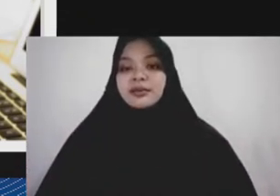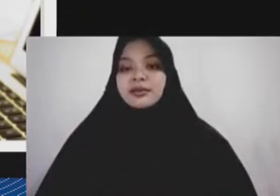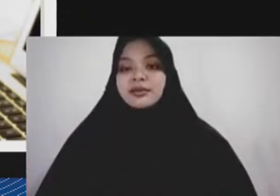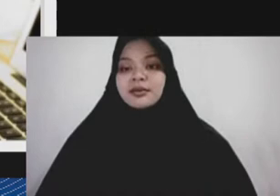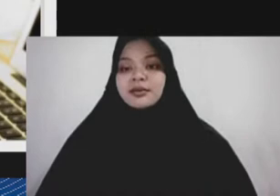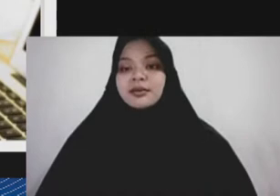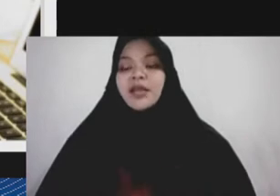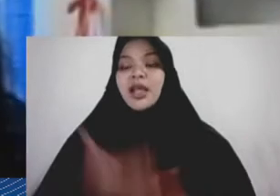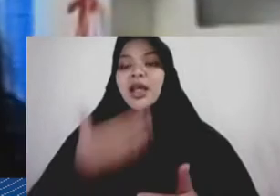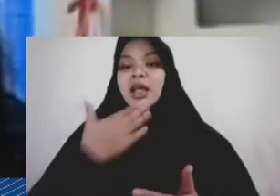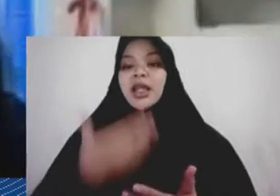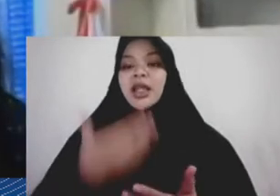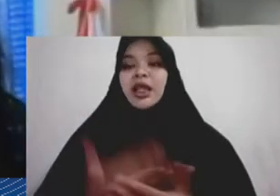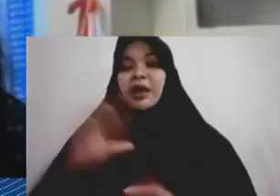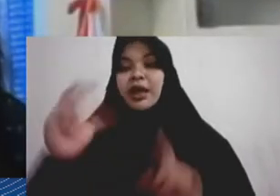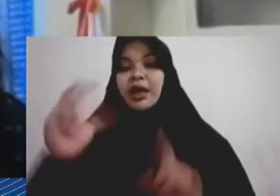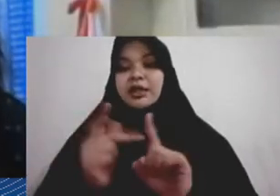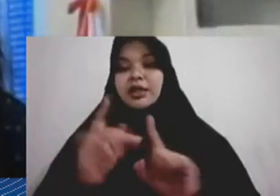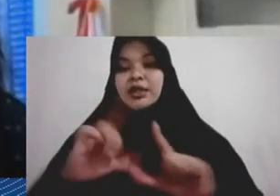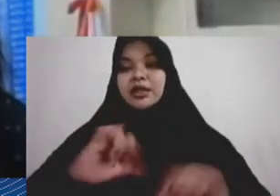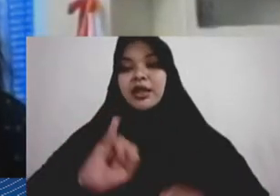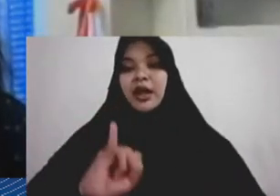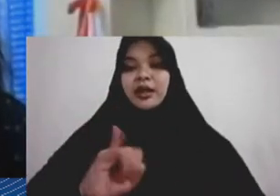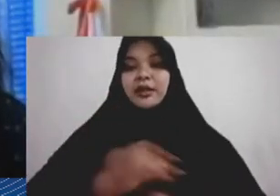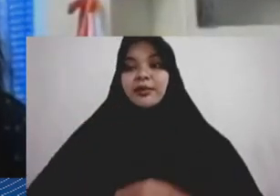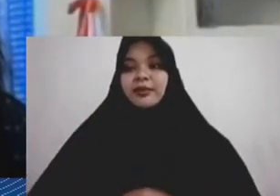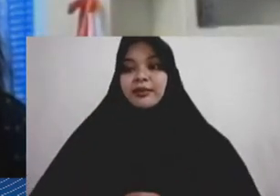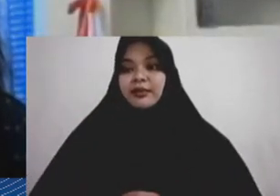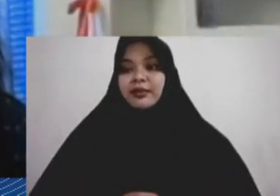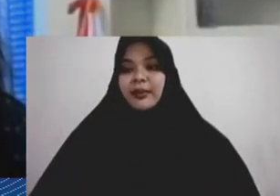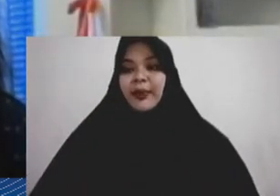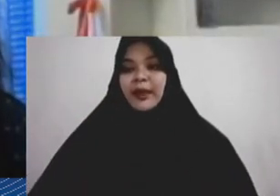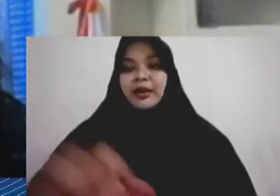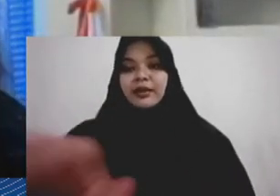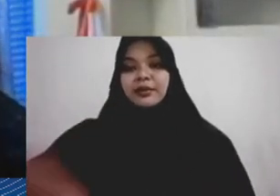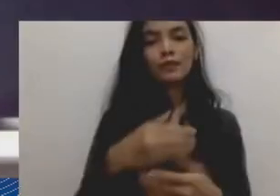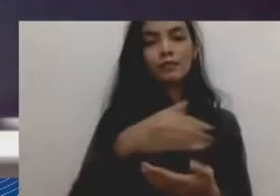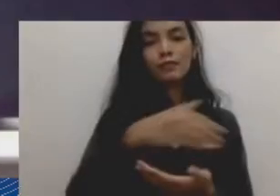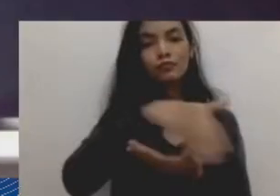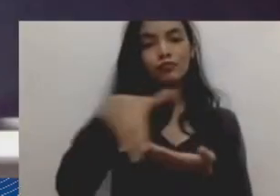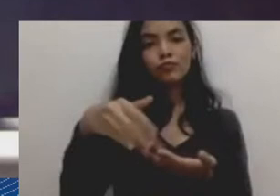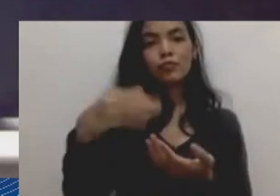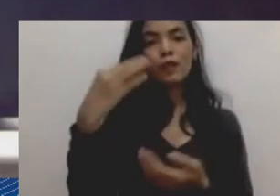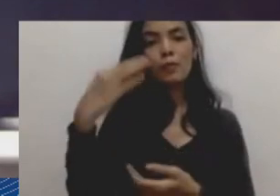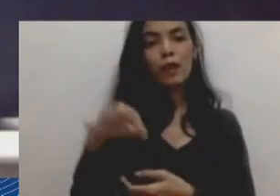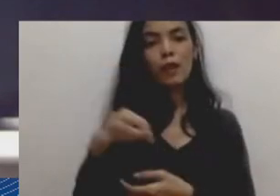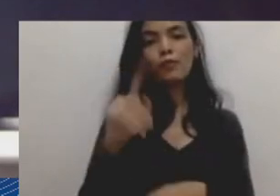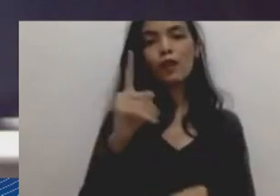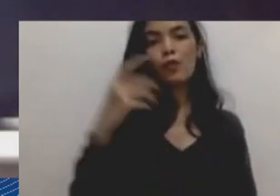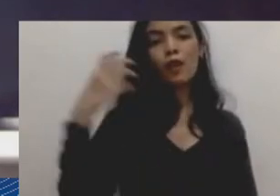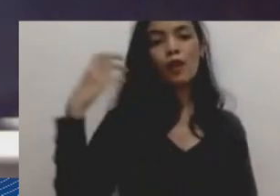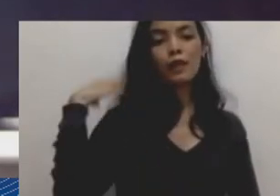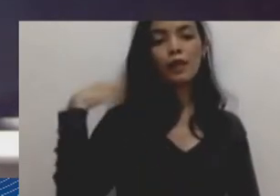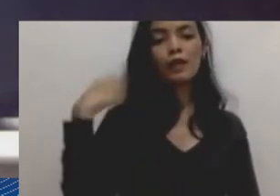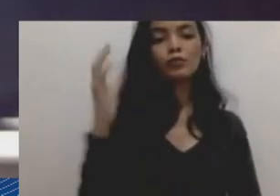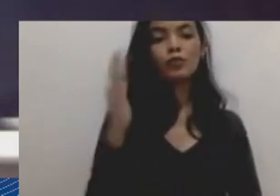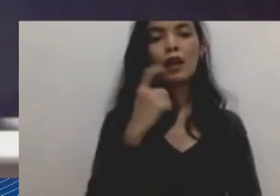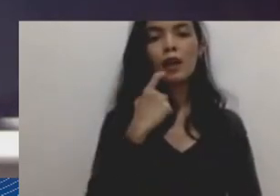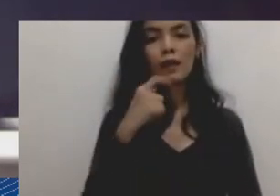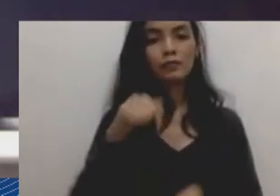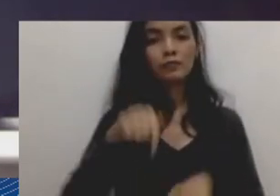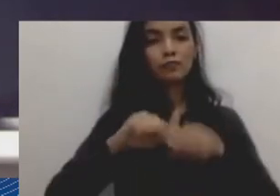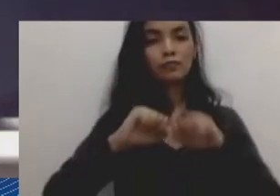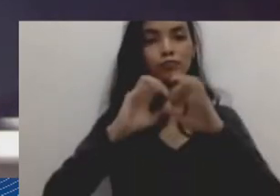Thank you, Chai, for the most updated data and programs that USAID has been doing during this pandemic. It's